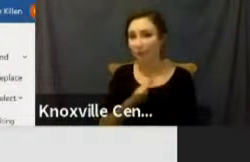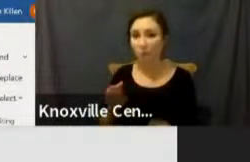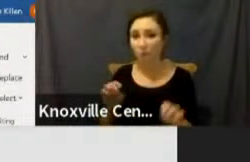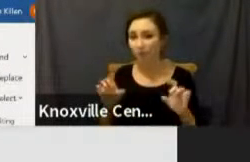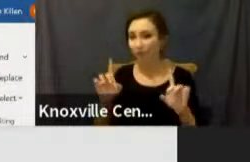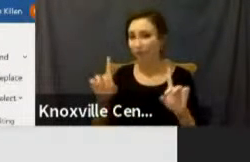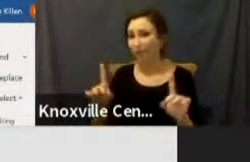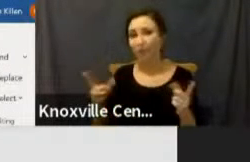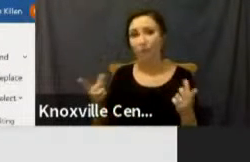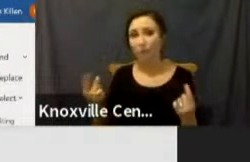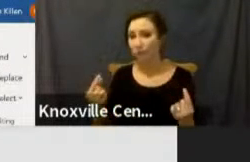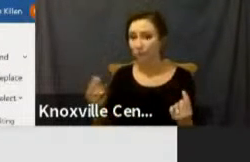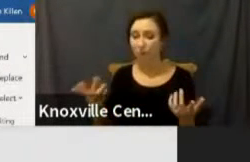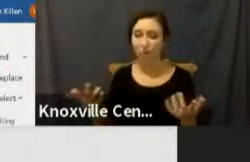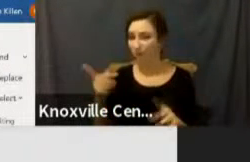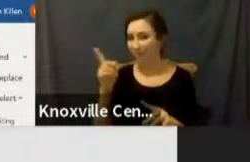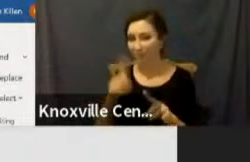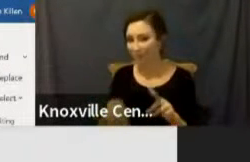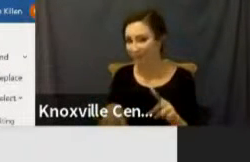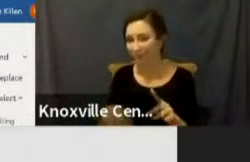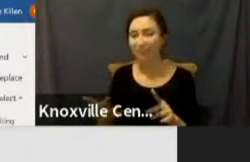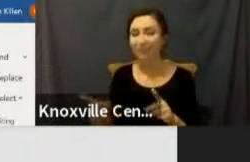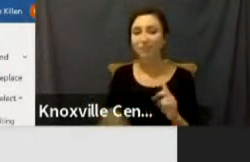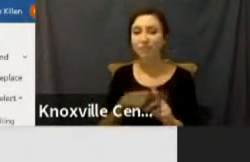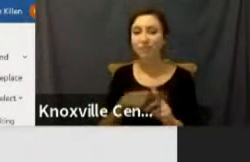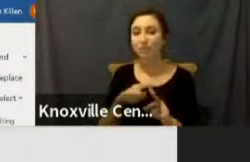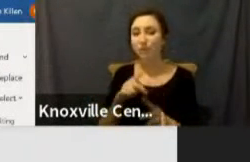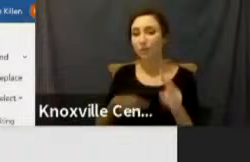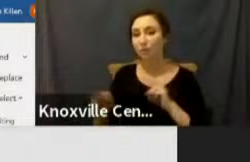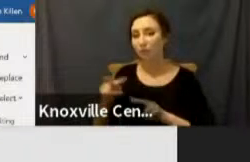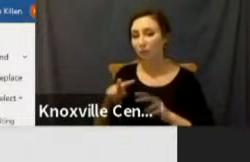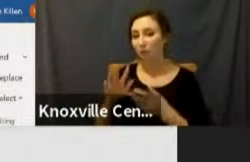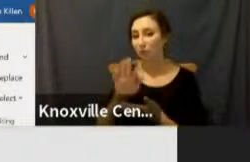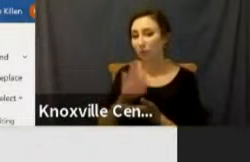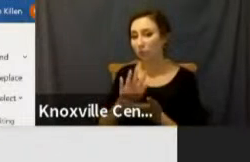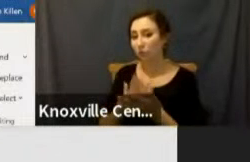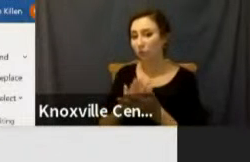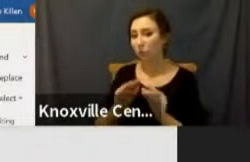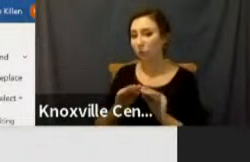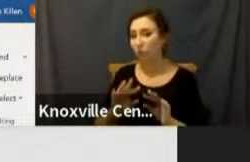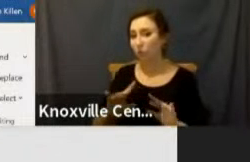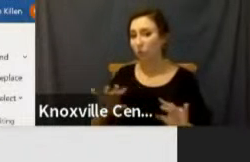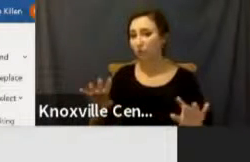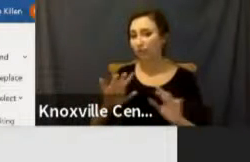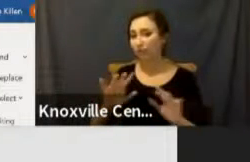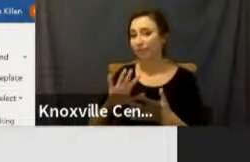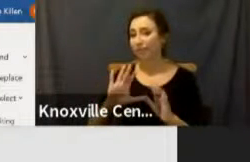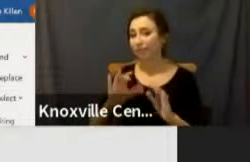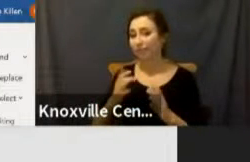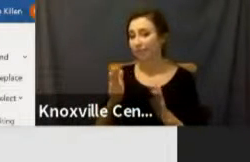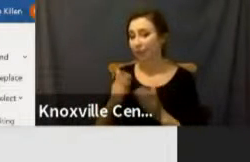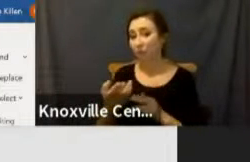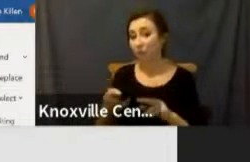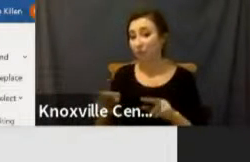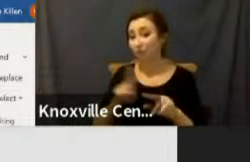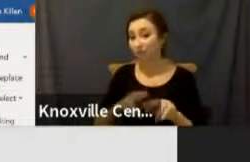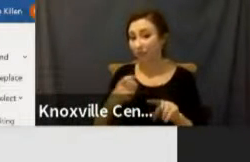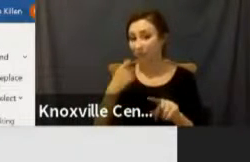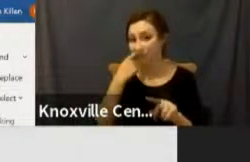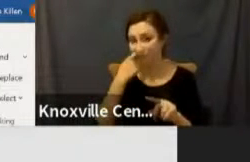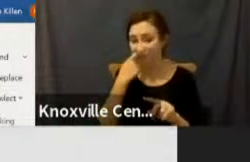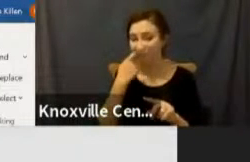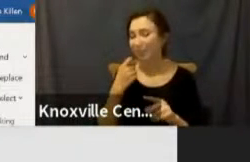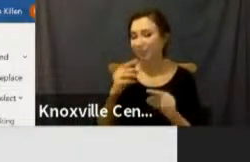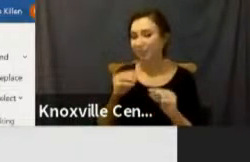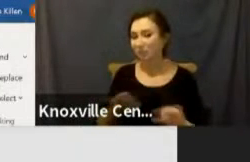do. When we look at schools, spread in the classroom has gone up recently, but just as spread